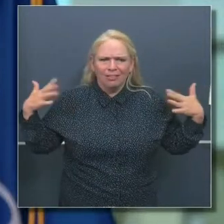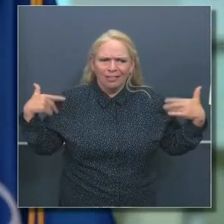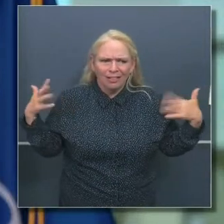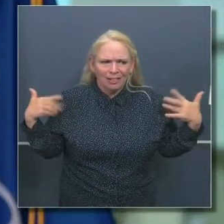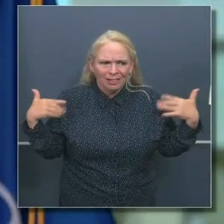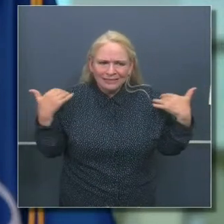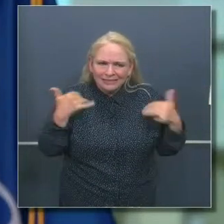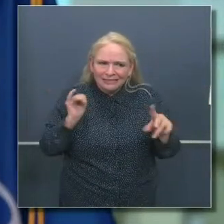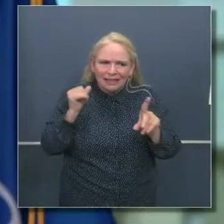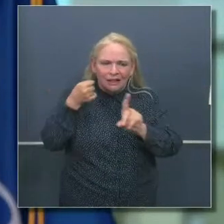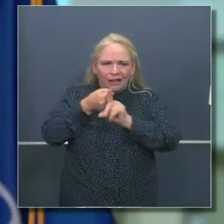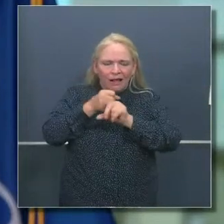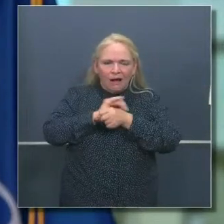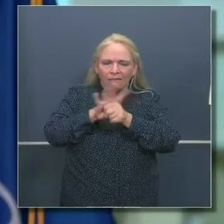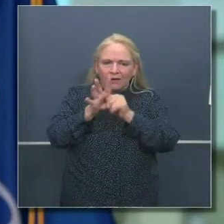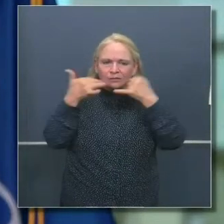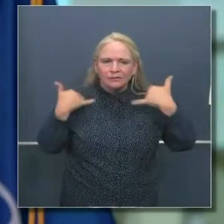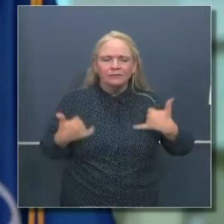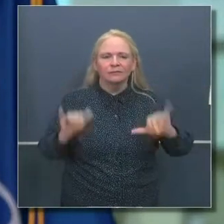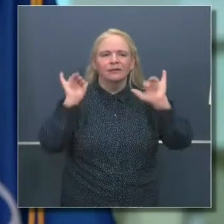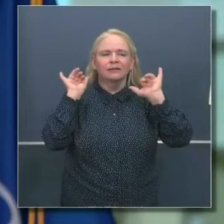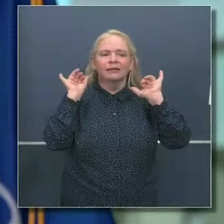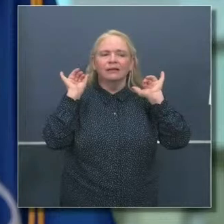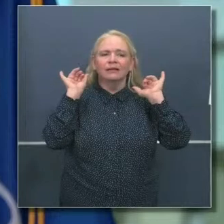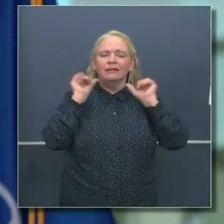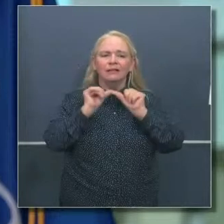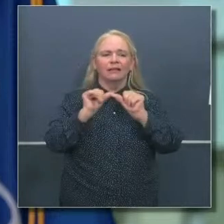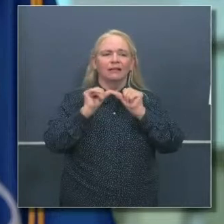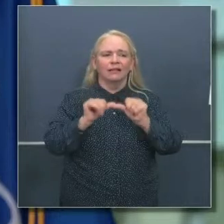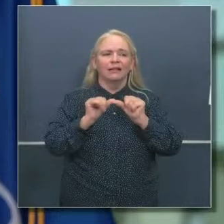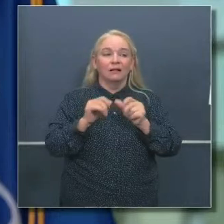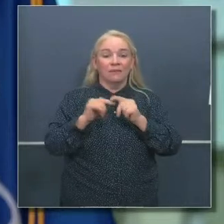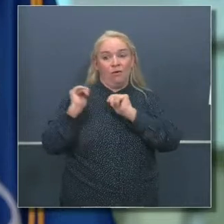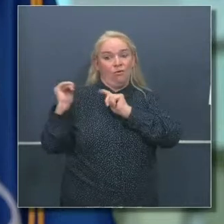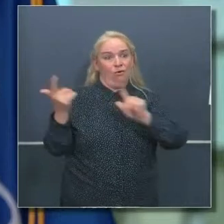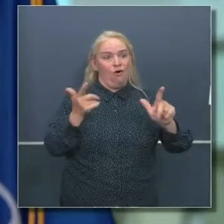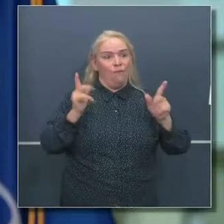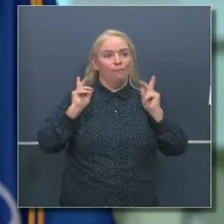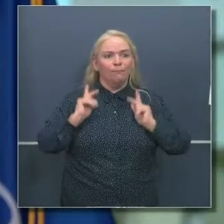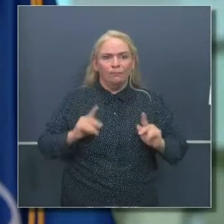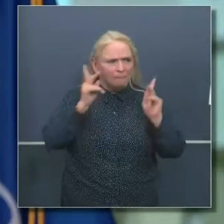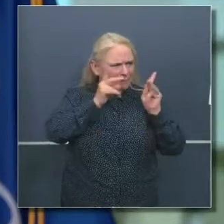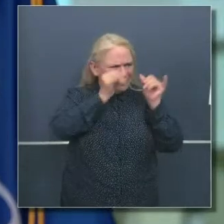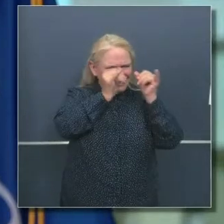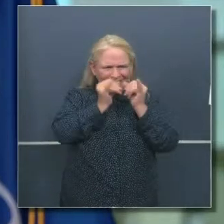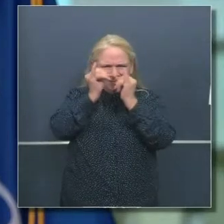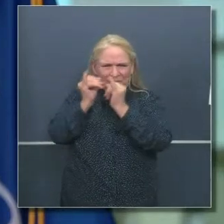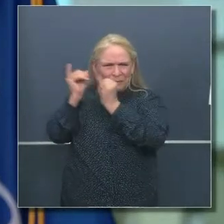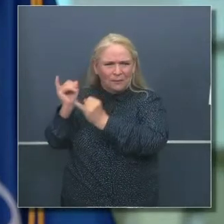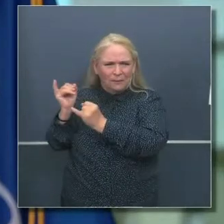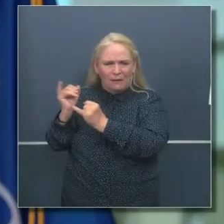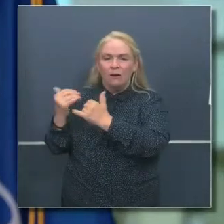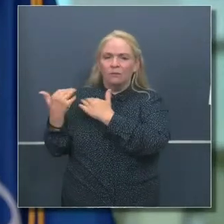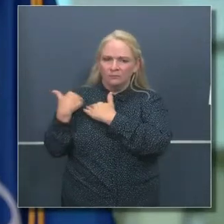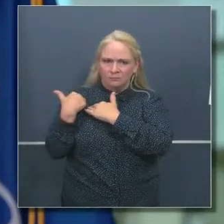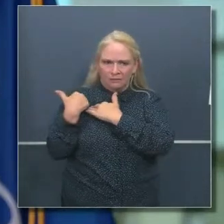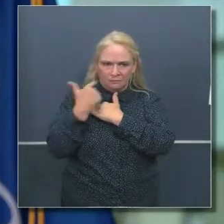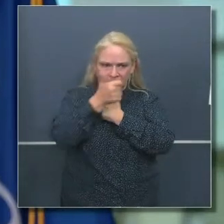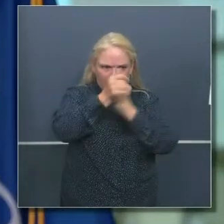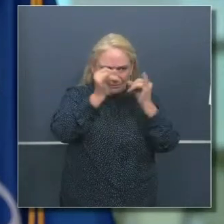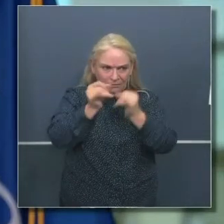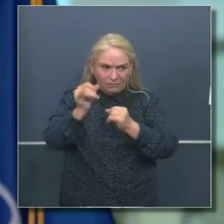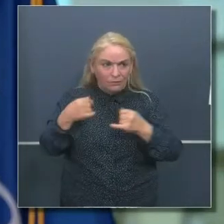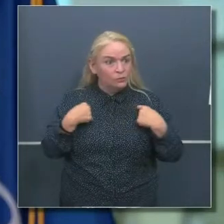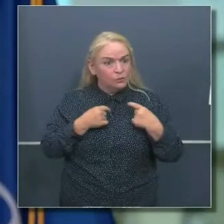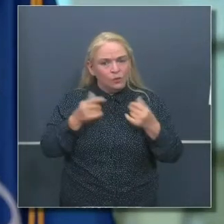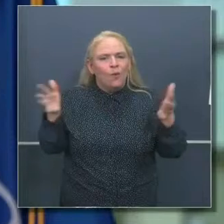It requires some level of personal responsibility. And so what we're doing is educating people, we're encouraging people. We're not just doing